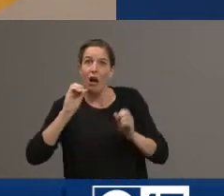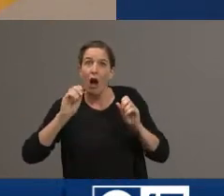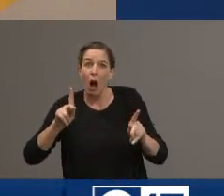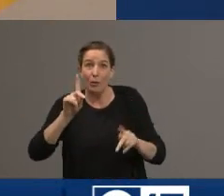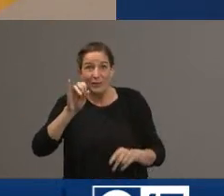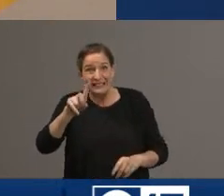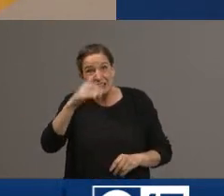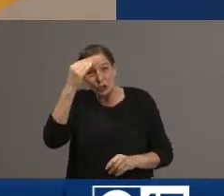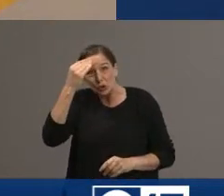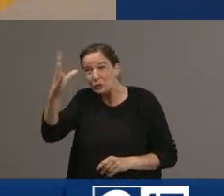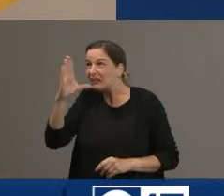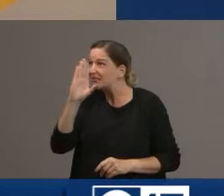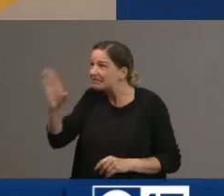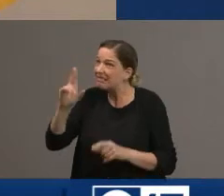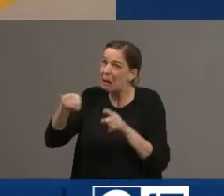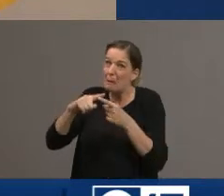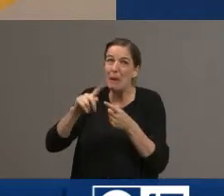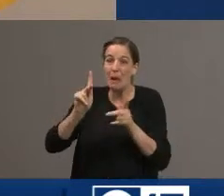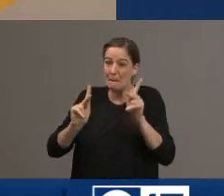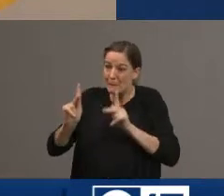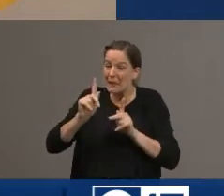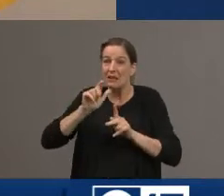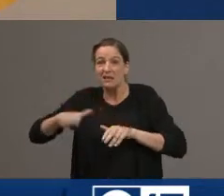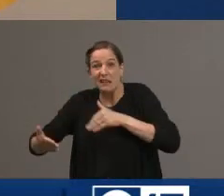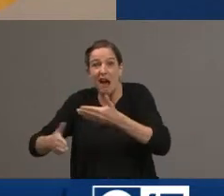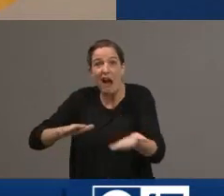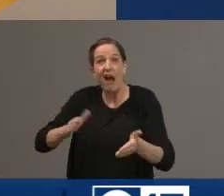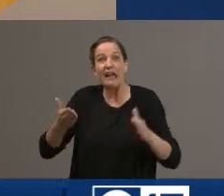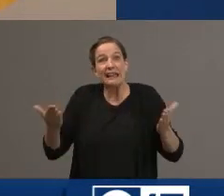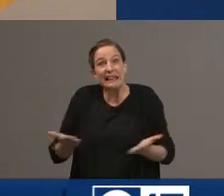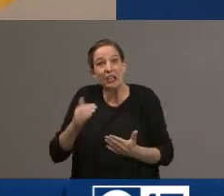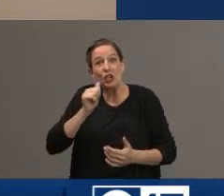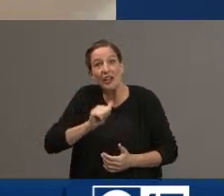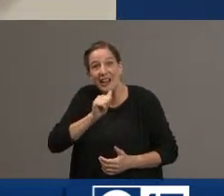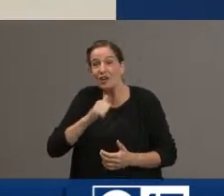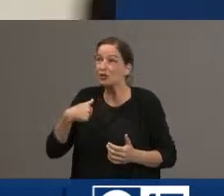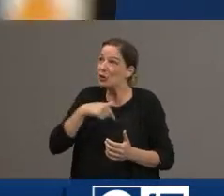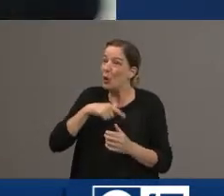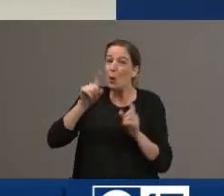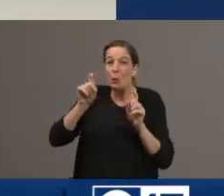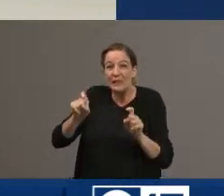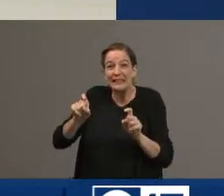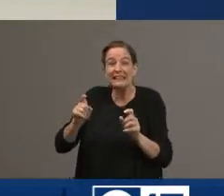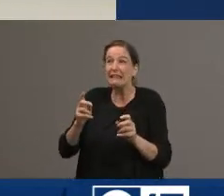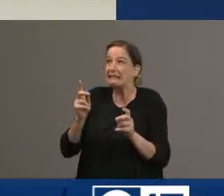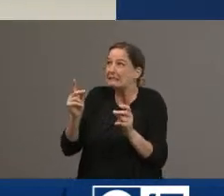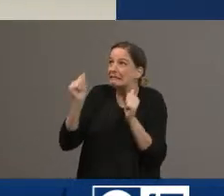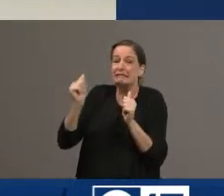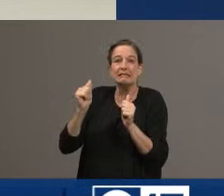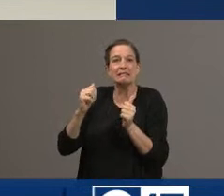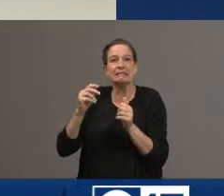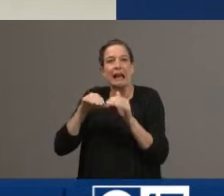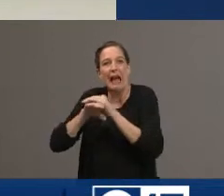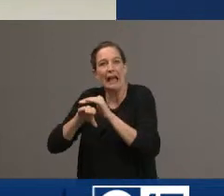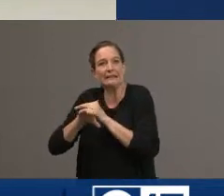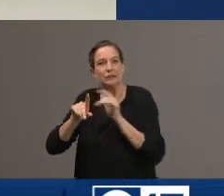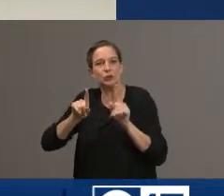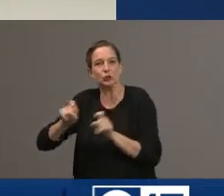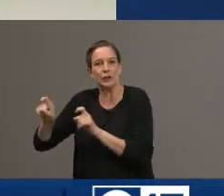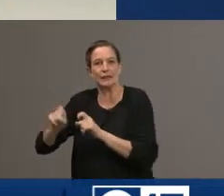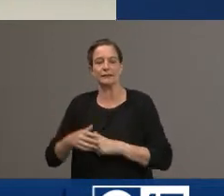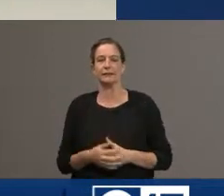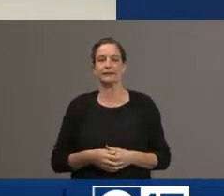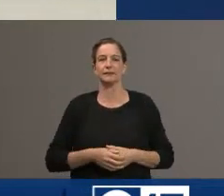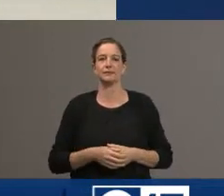tell him that the situation is not good here and that we need more access to testing? I was very candid. Well, thank you, Vaughn. And yes, I was able